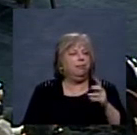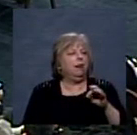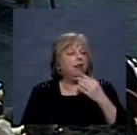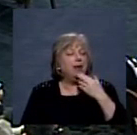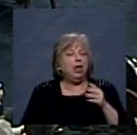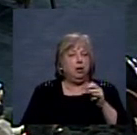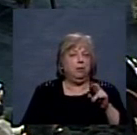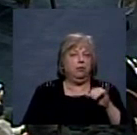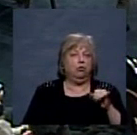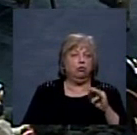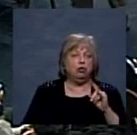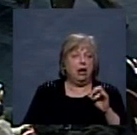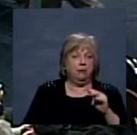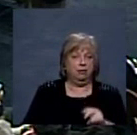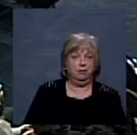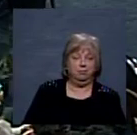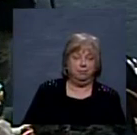Mayor.